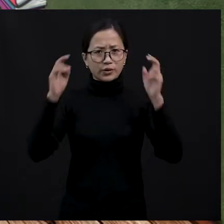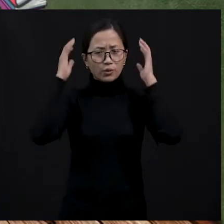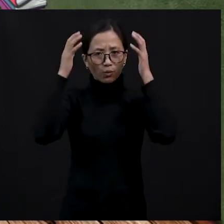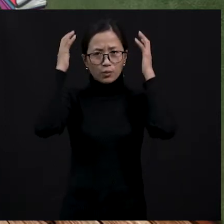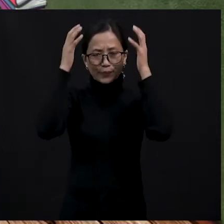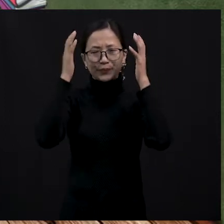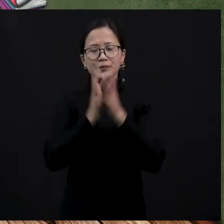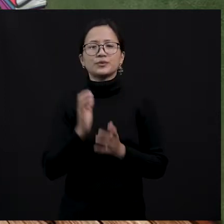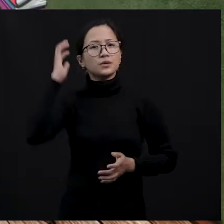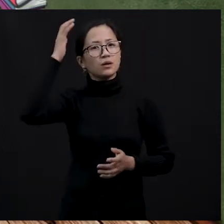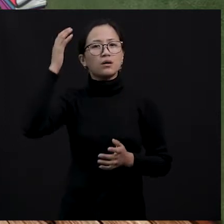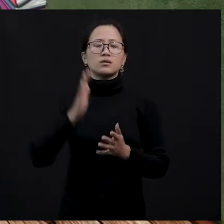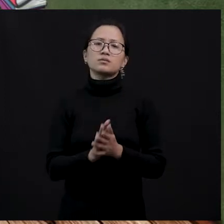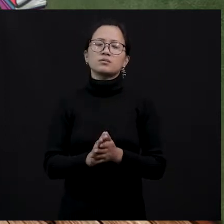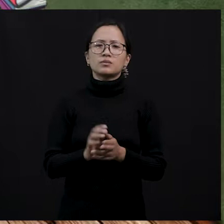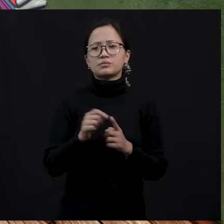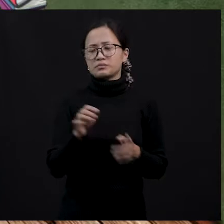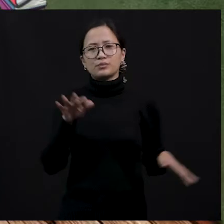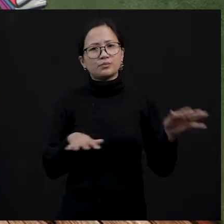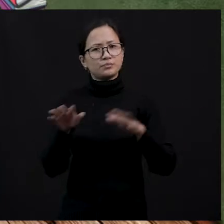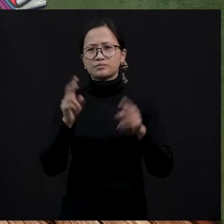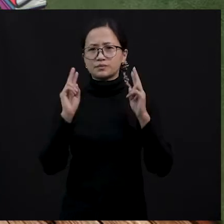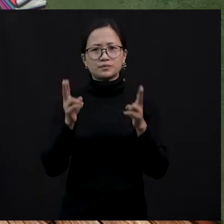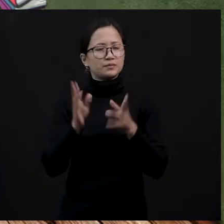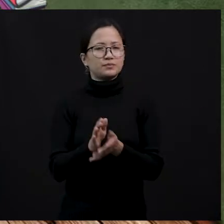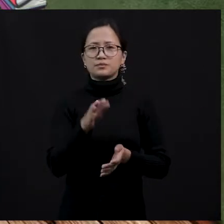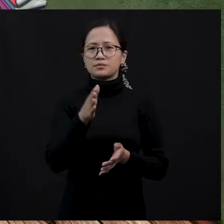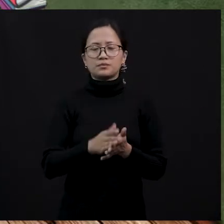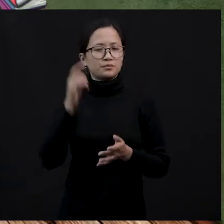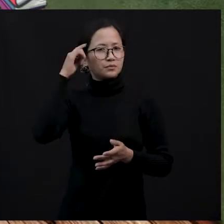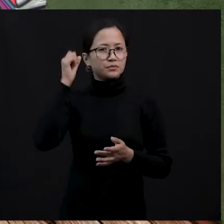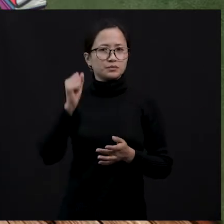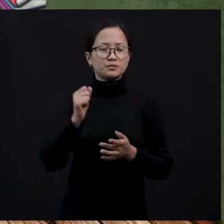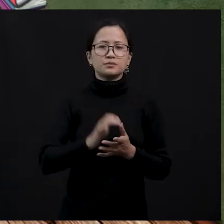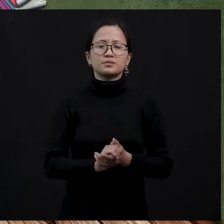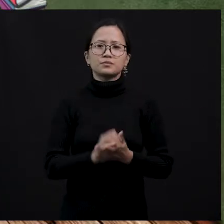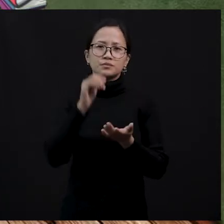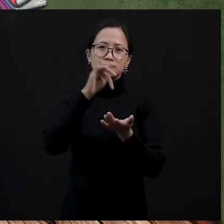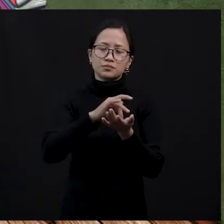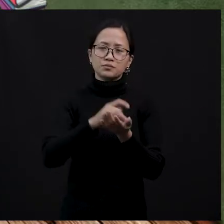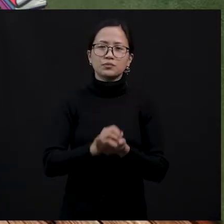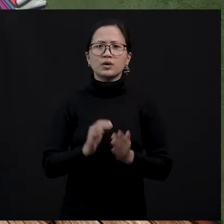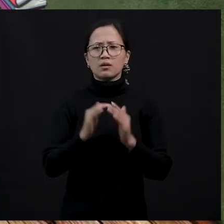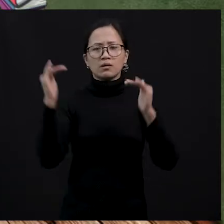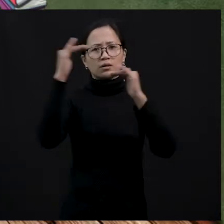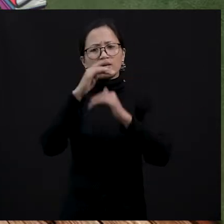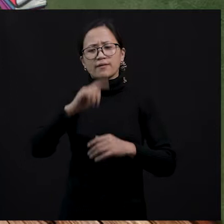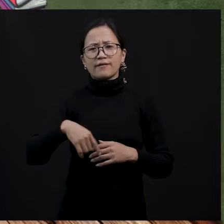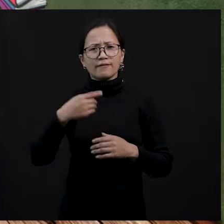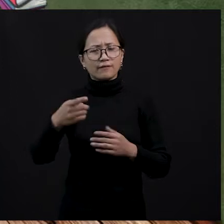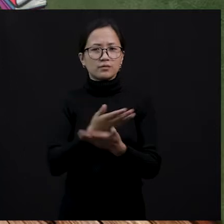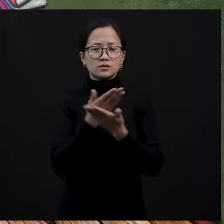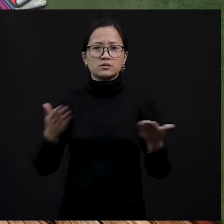memory? He will not be able to perform his work normally. Remember, he will place his work above everything